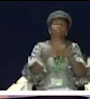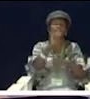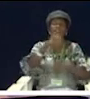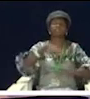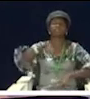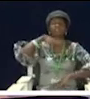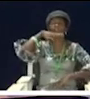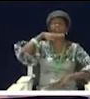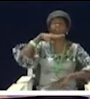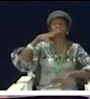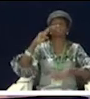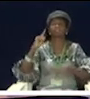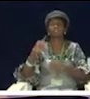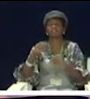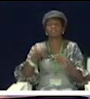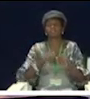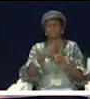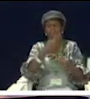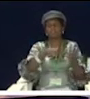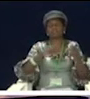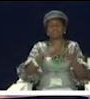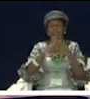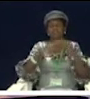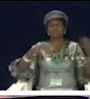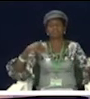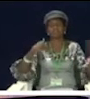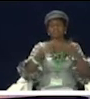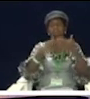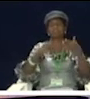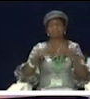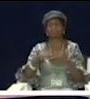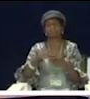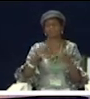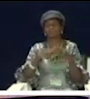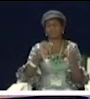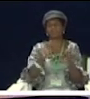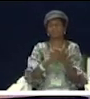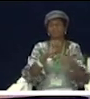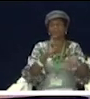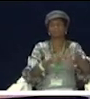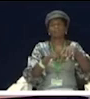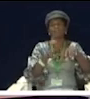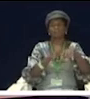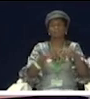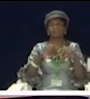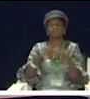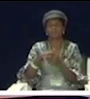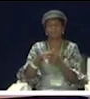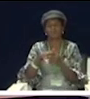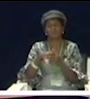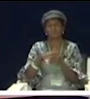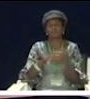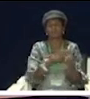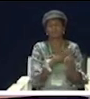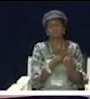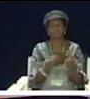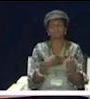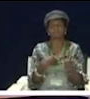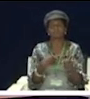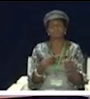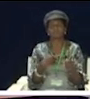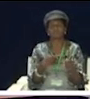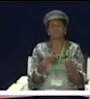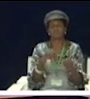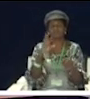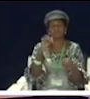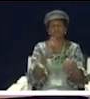satisfied. We are getting very close to that period. And by the time we